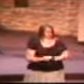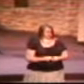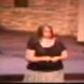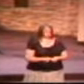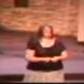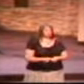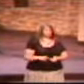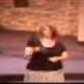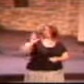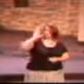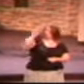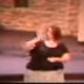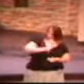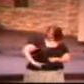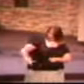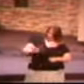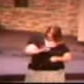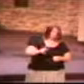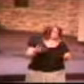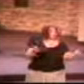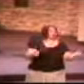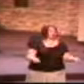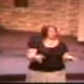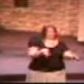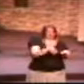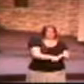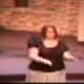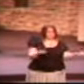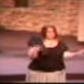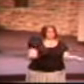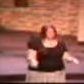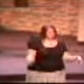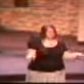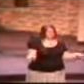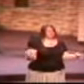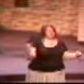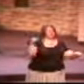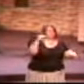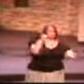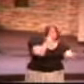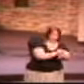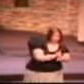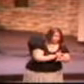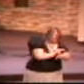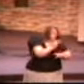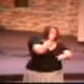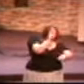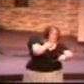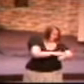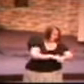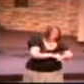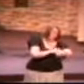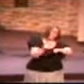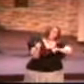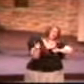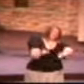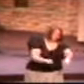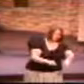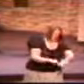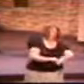your kingdom come is simply this keep on coming